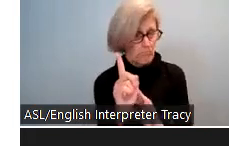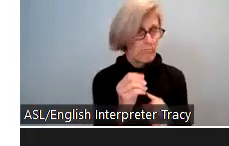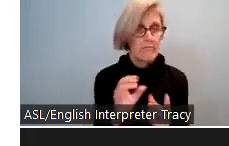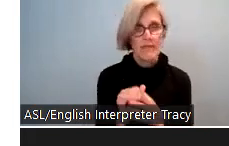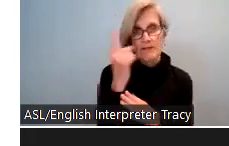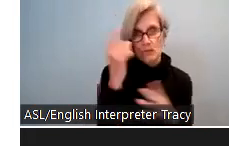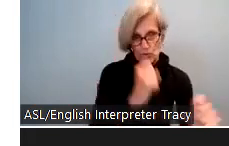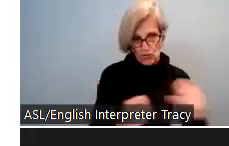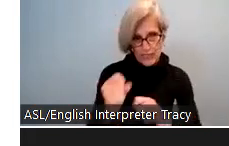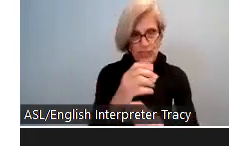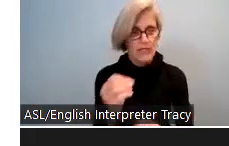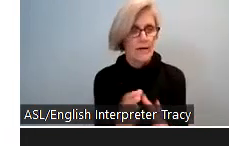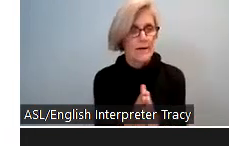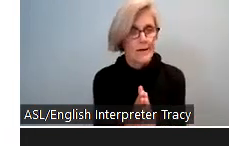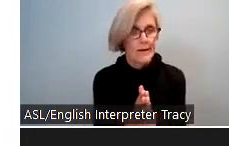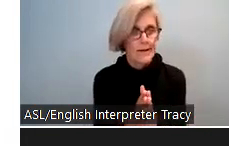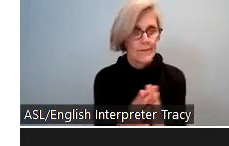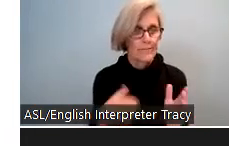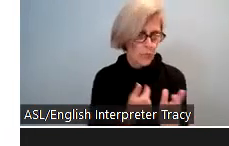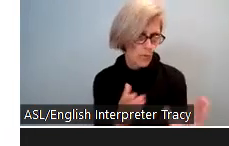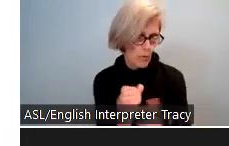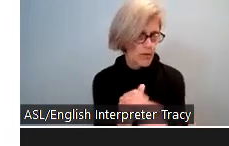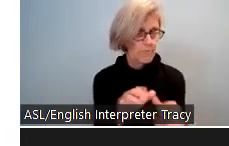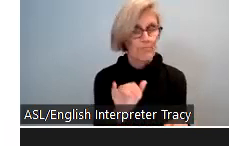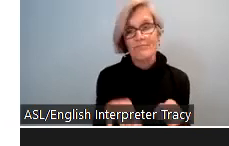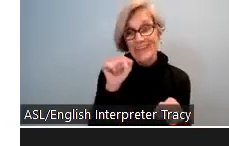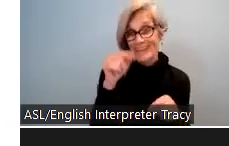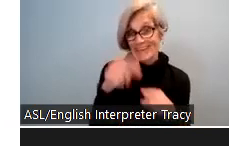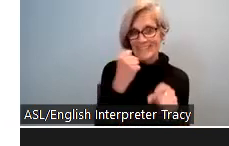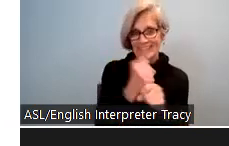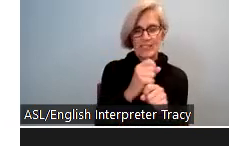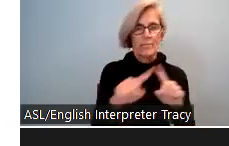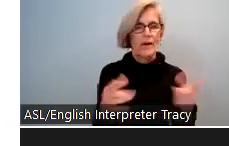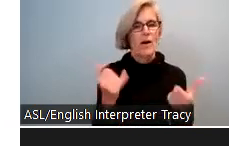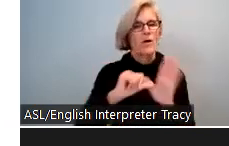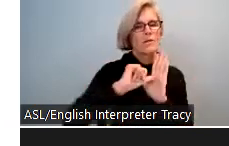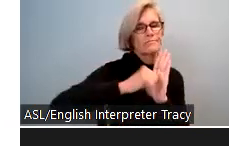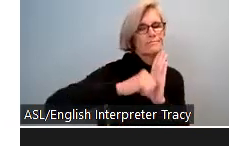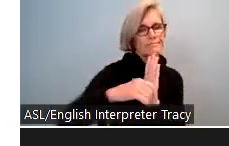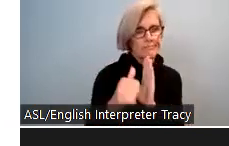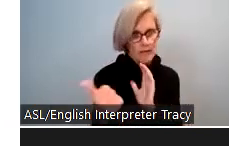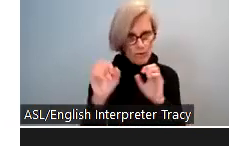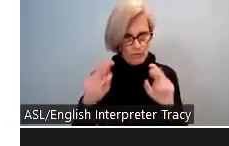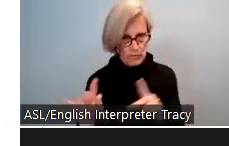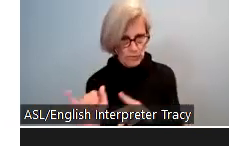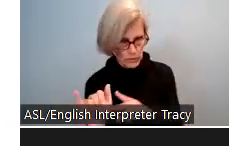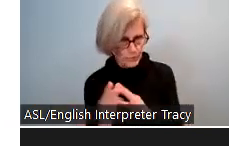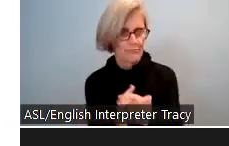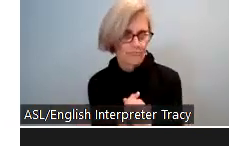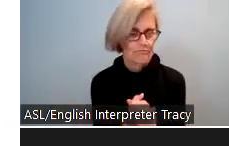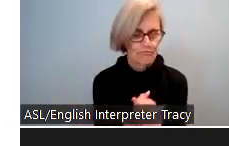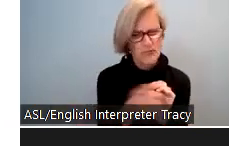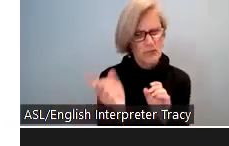strategies that we are promoting this season, but I wanted to highlight some of the other opportunities that folks can also participate